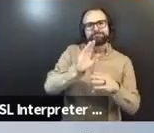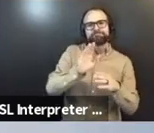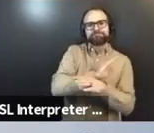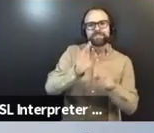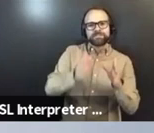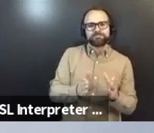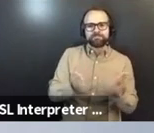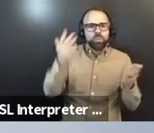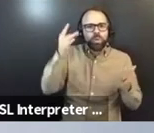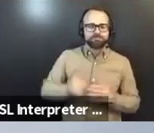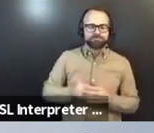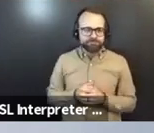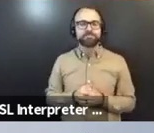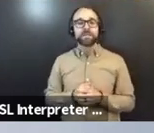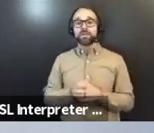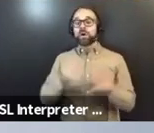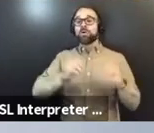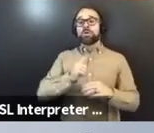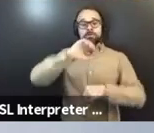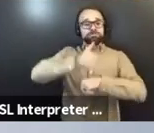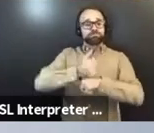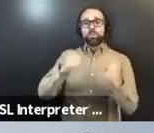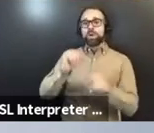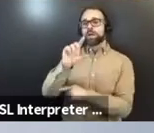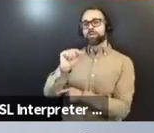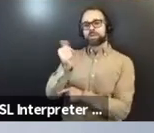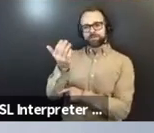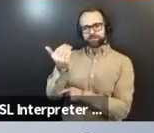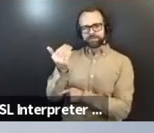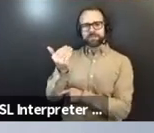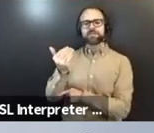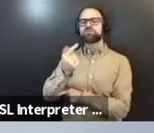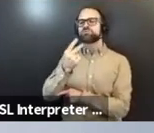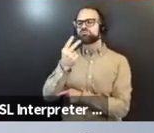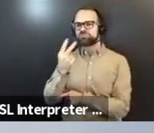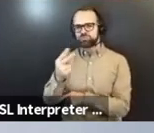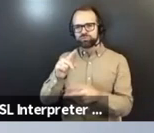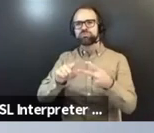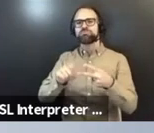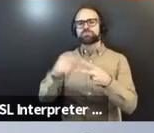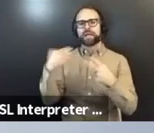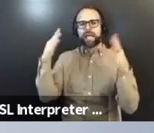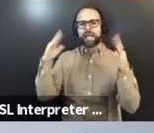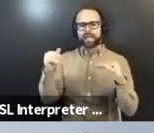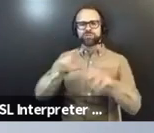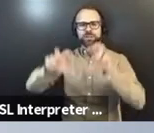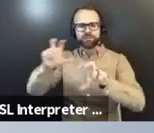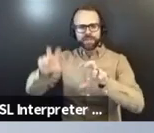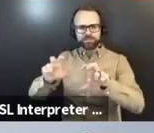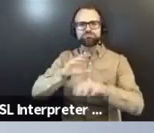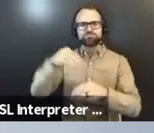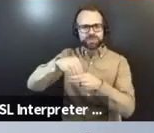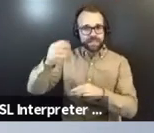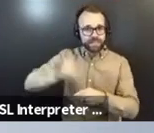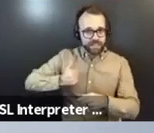It was founded in 2015 by two very well-known angel investors in Canada, and they've actually got an